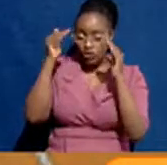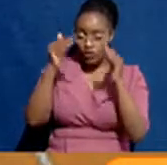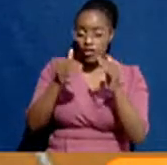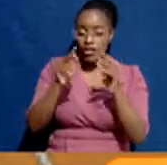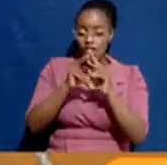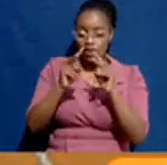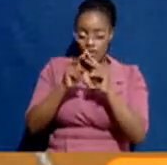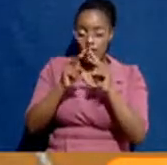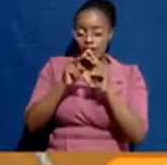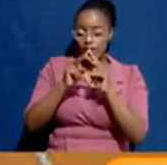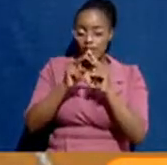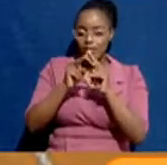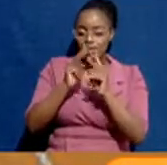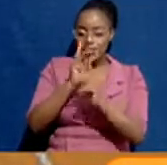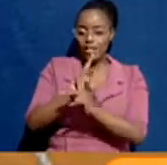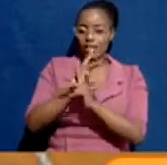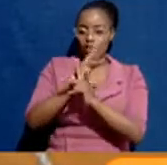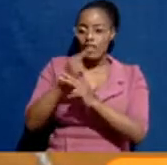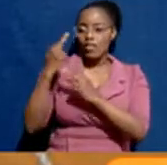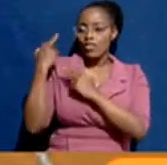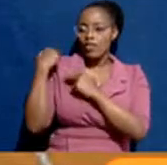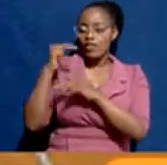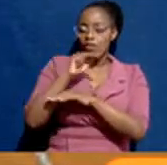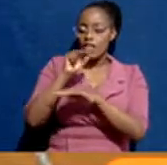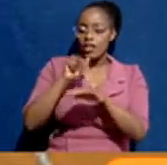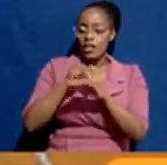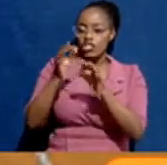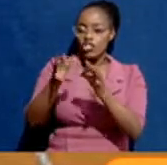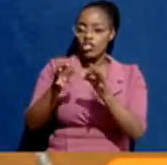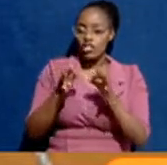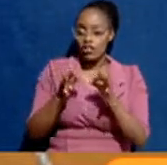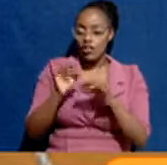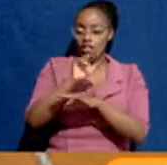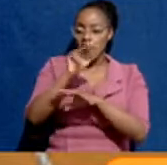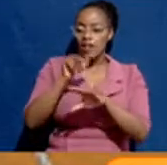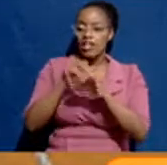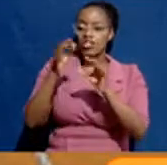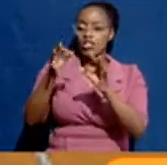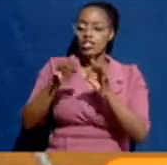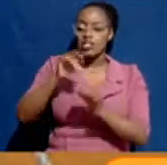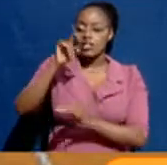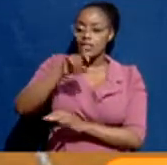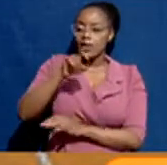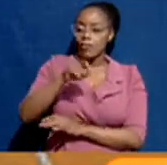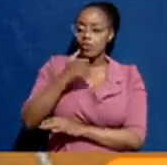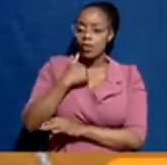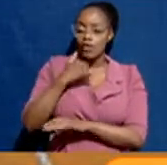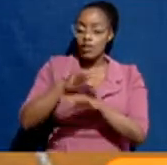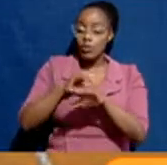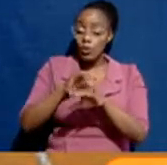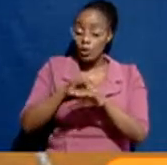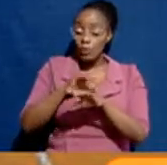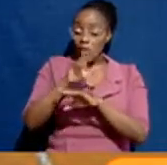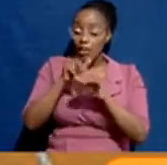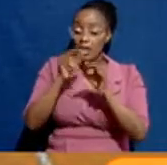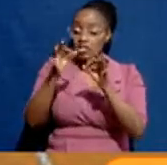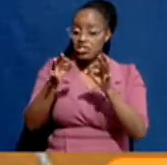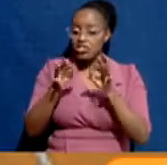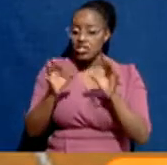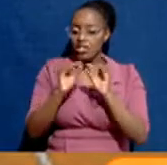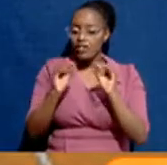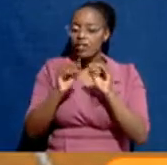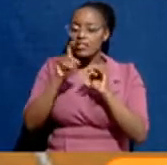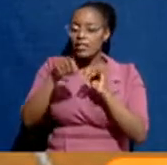very critically, the role of the National Treasury. The National Treasury should not even be called the National Treasury. It should